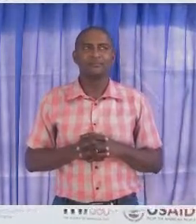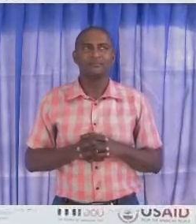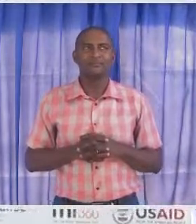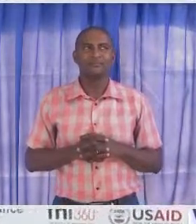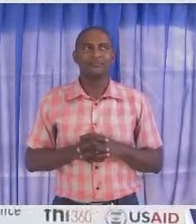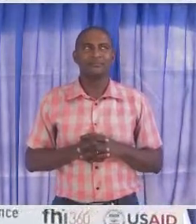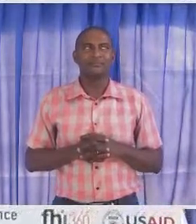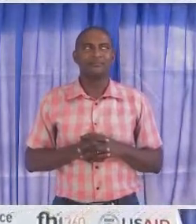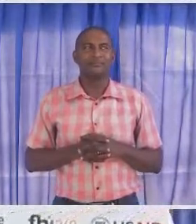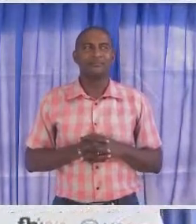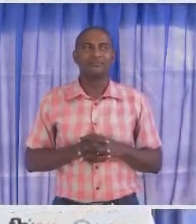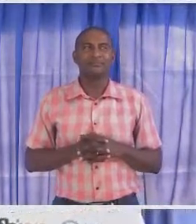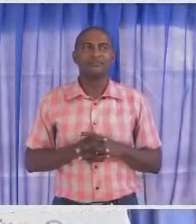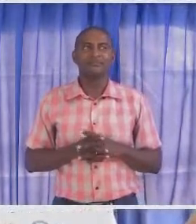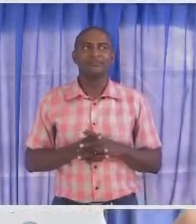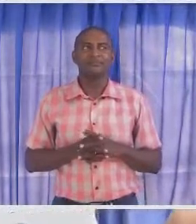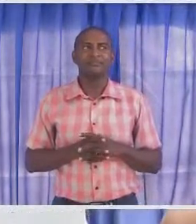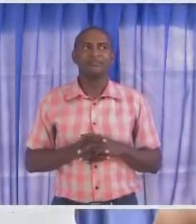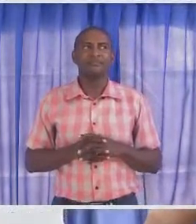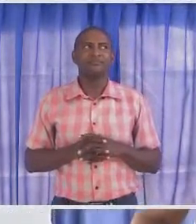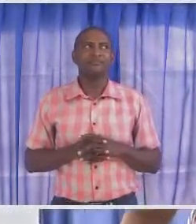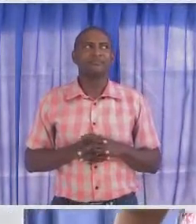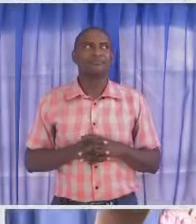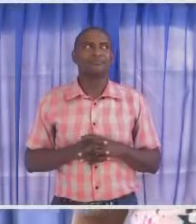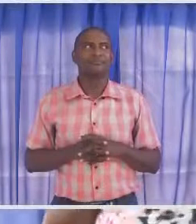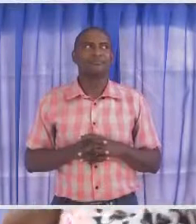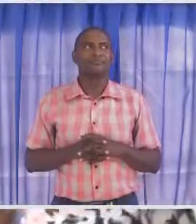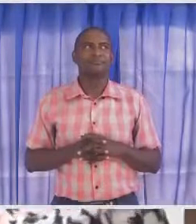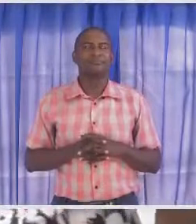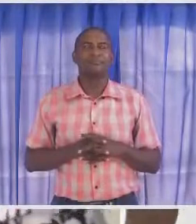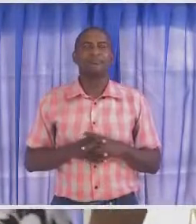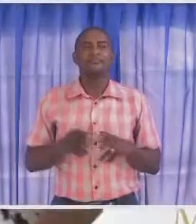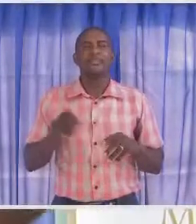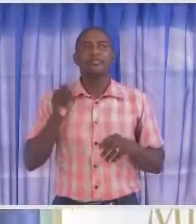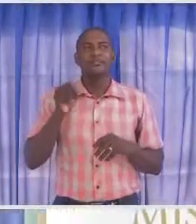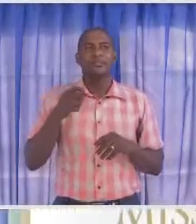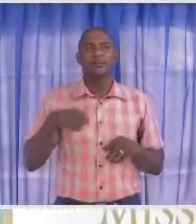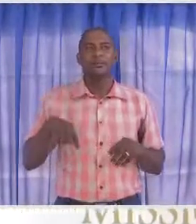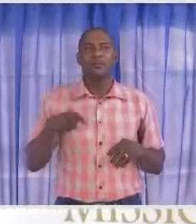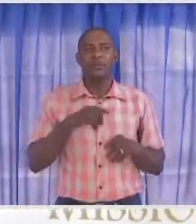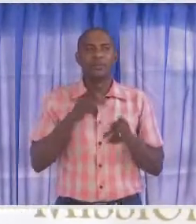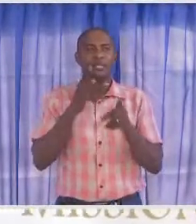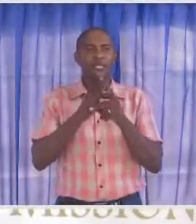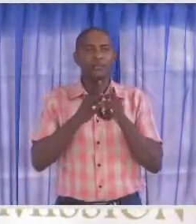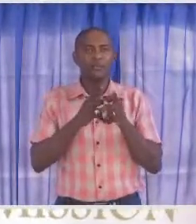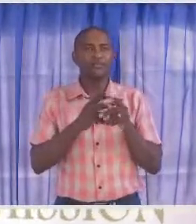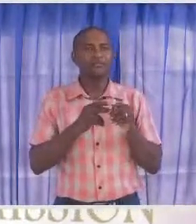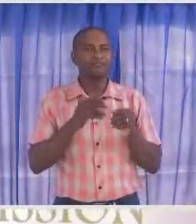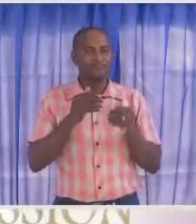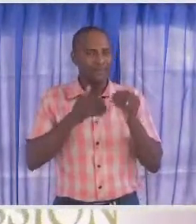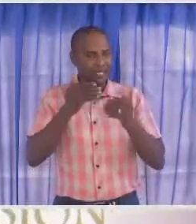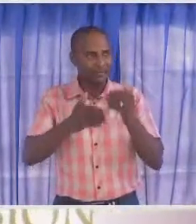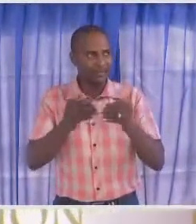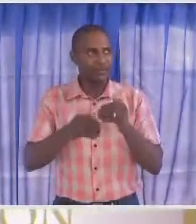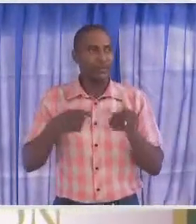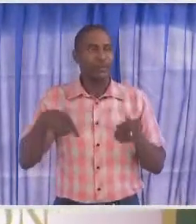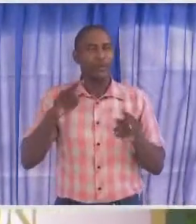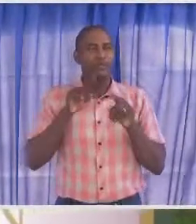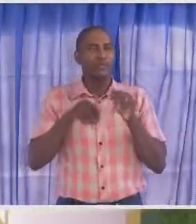And so we are actually going to keep it moving, and we are going into our remarks section of this